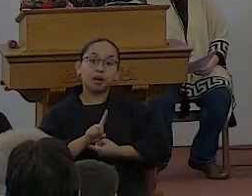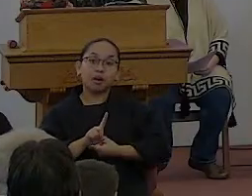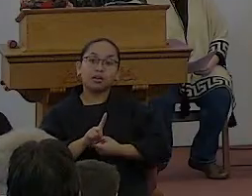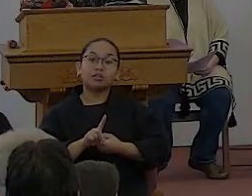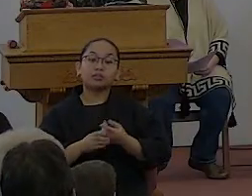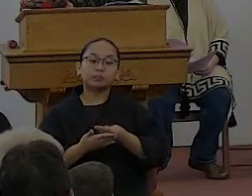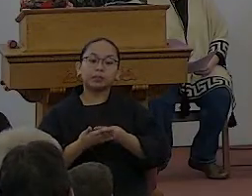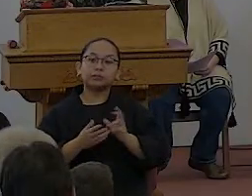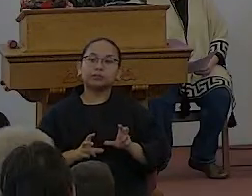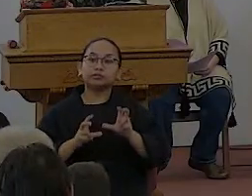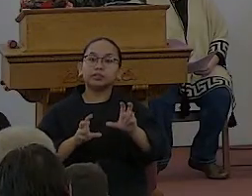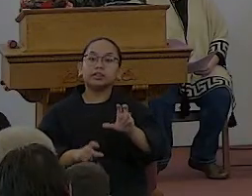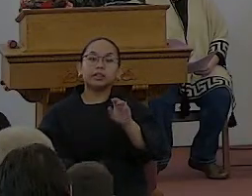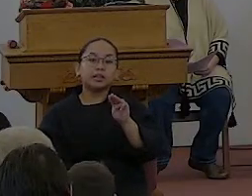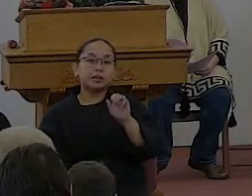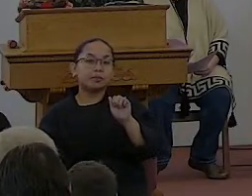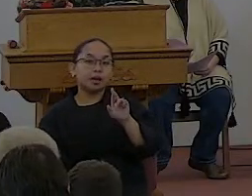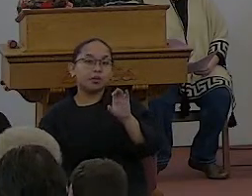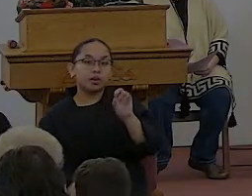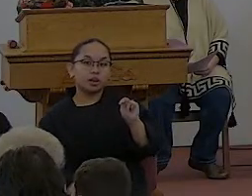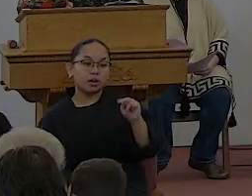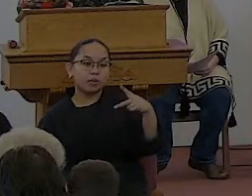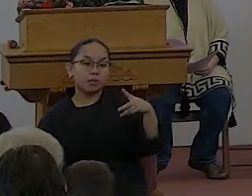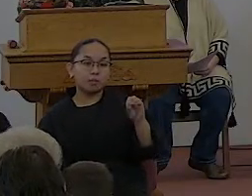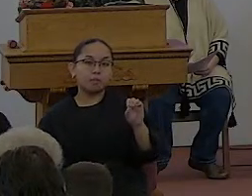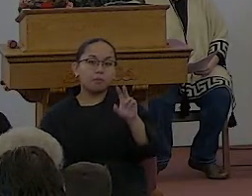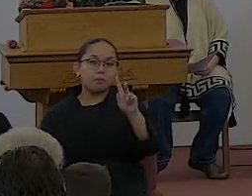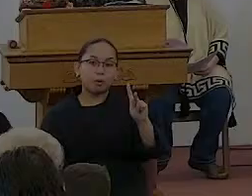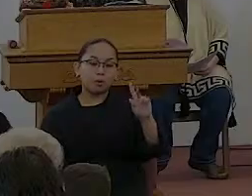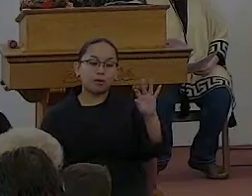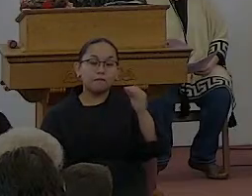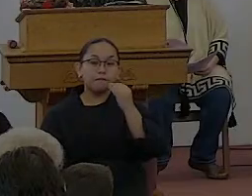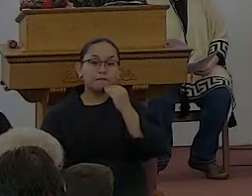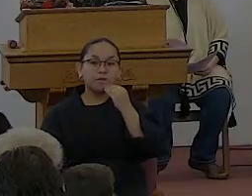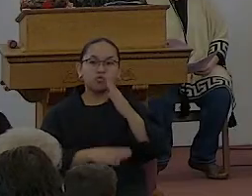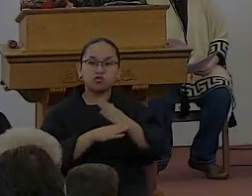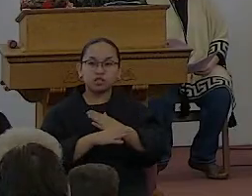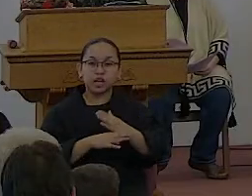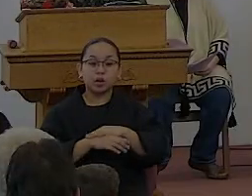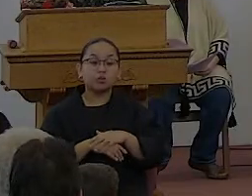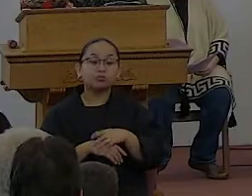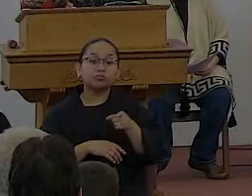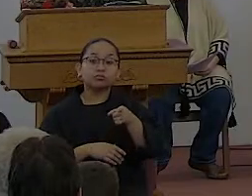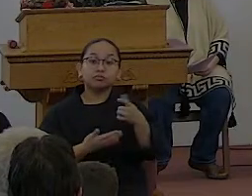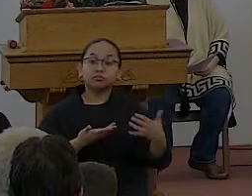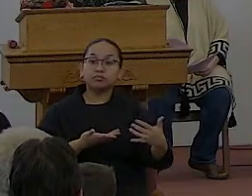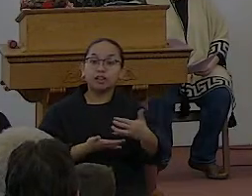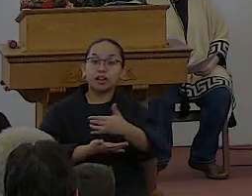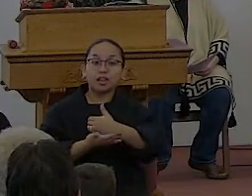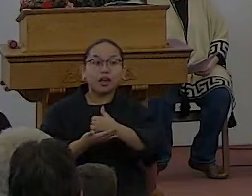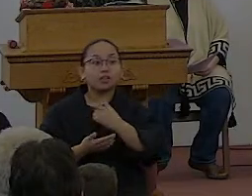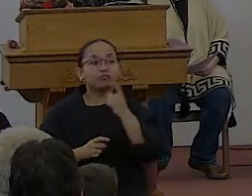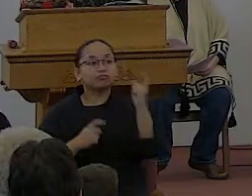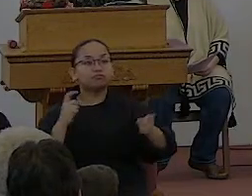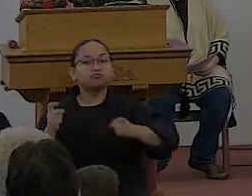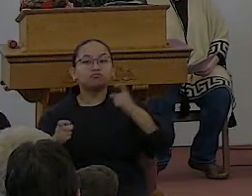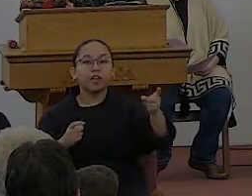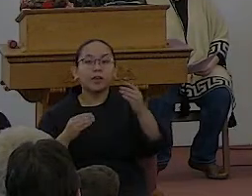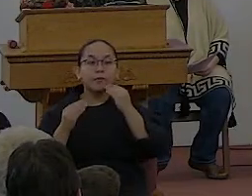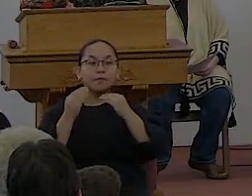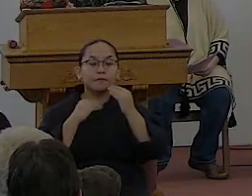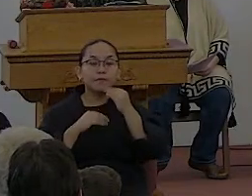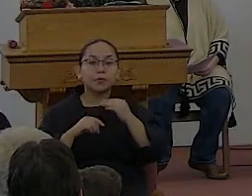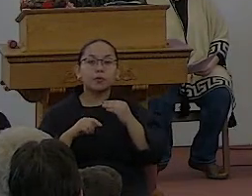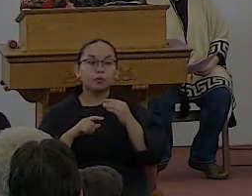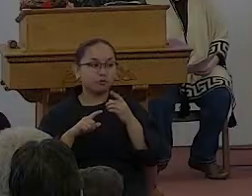is the Marion Polk Food Share. The Marion Polk Food Share collects and distributes food to a network of more than 100